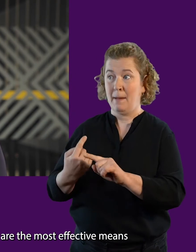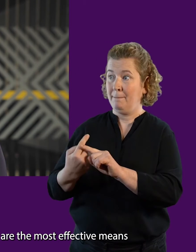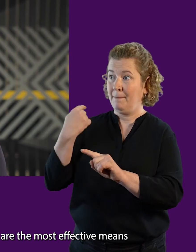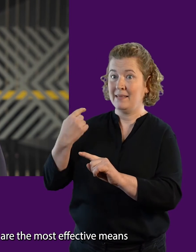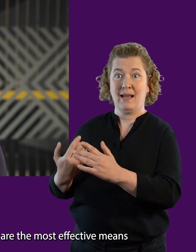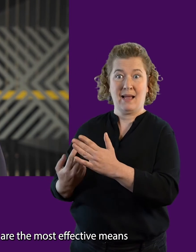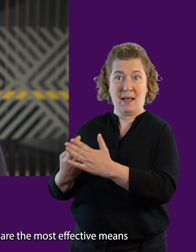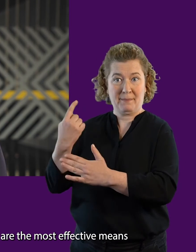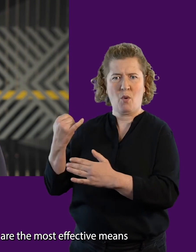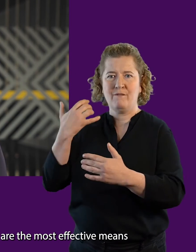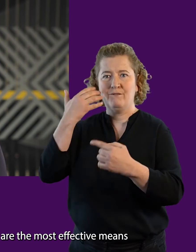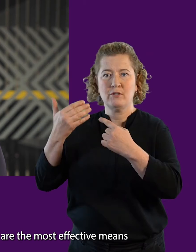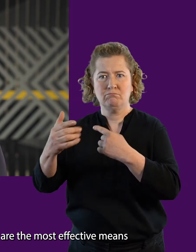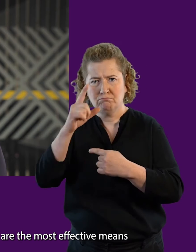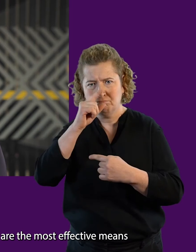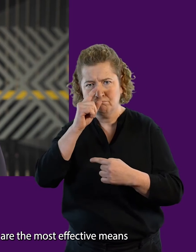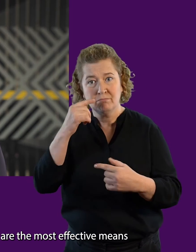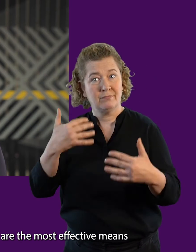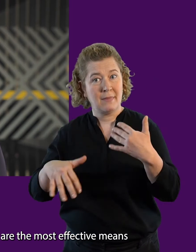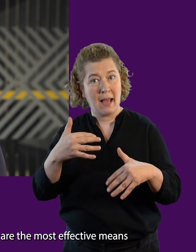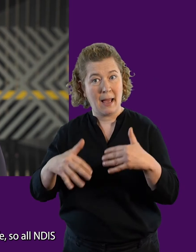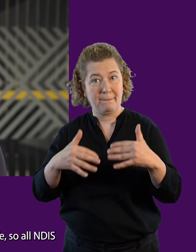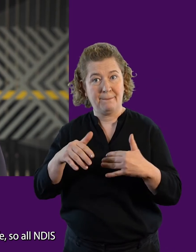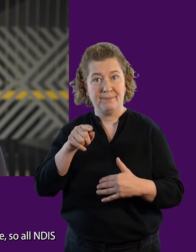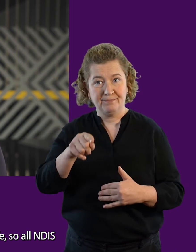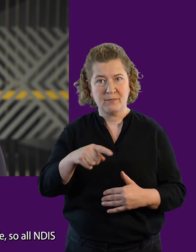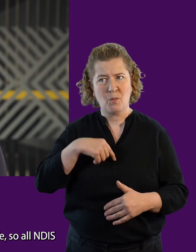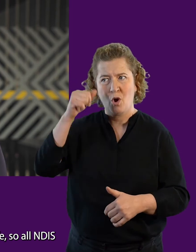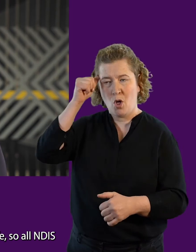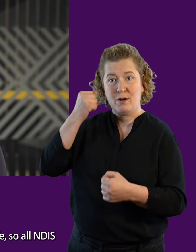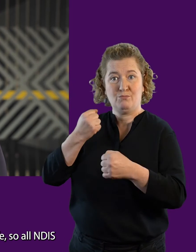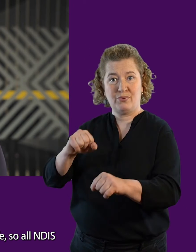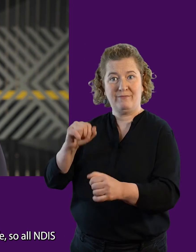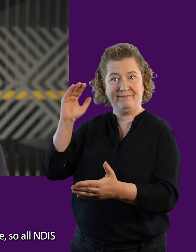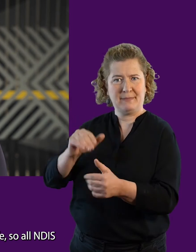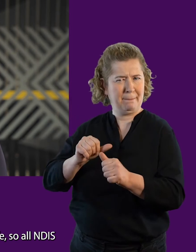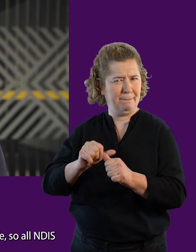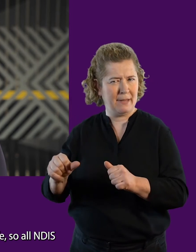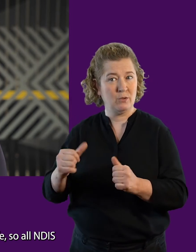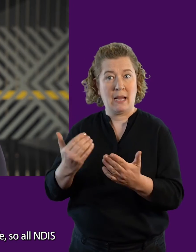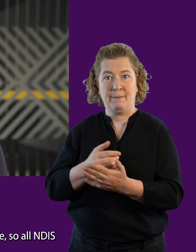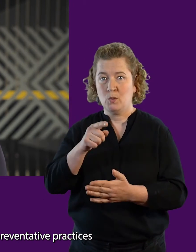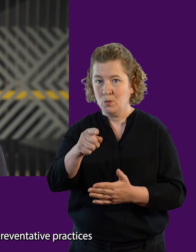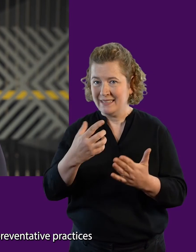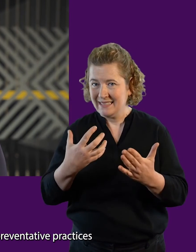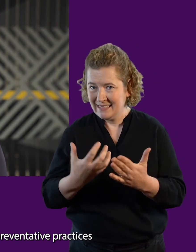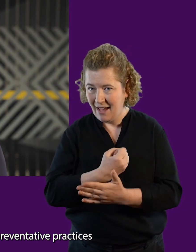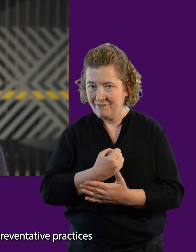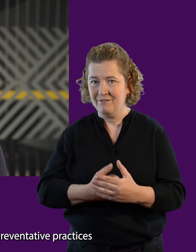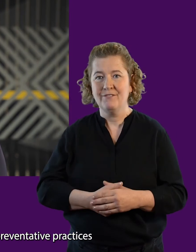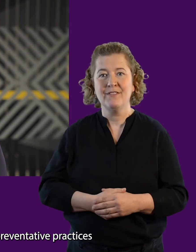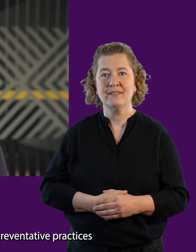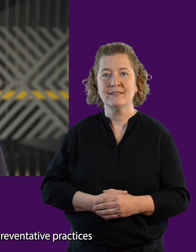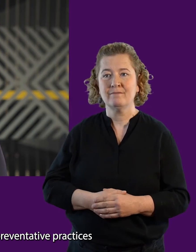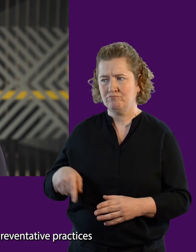we know prevention and mitigation are the most effective means of keeping them safe. So all NDIS providers